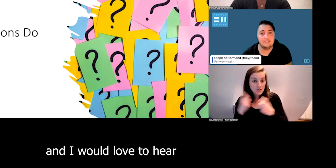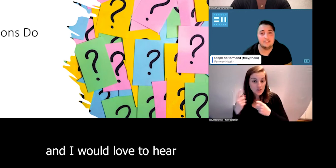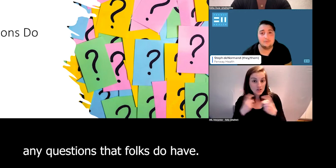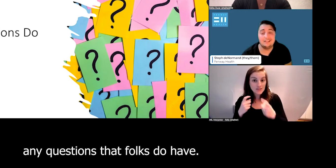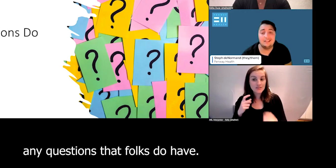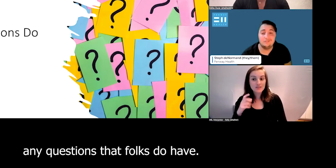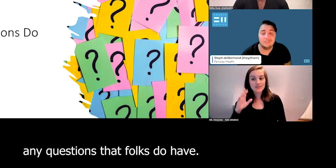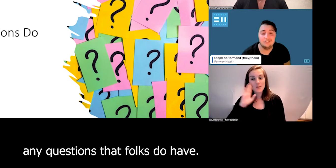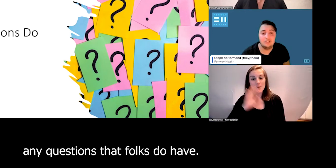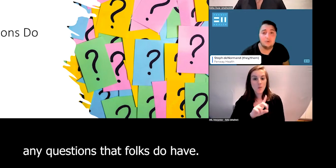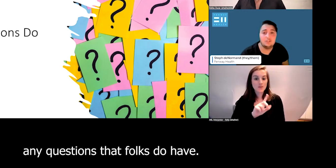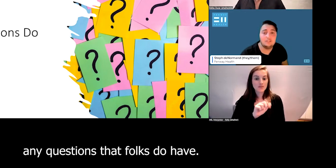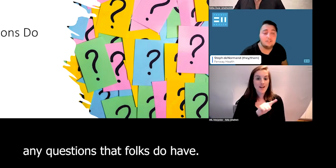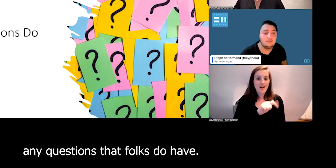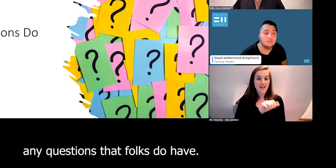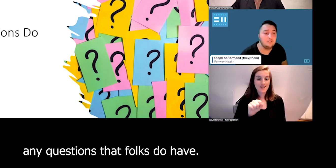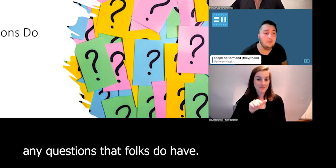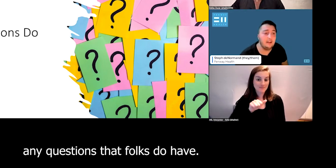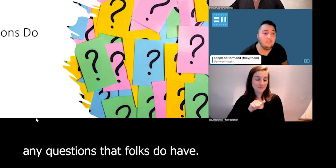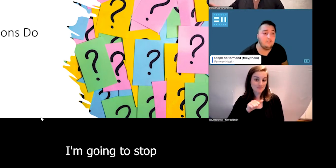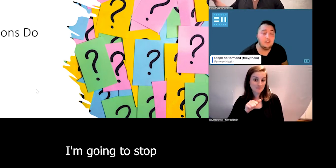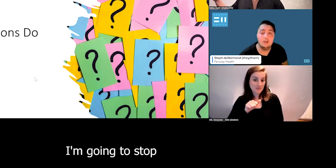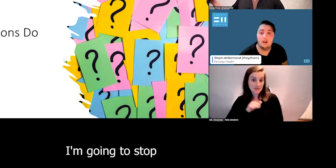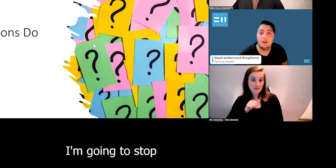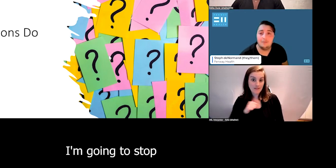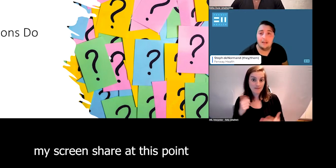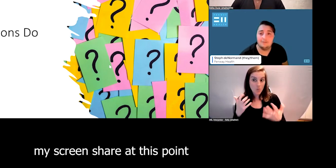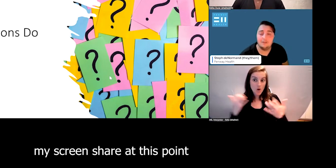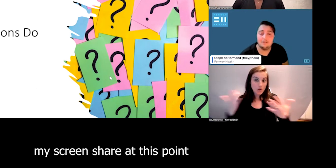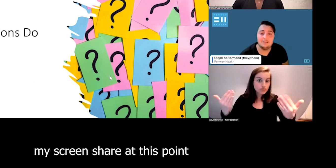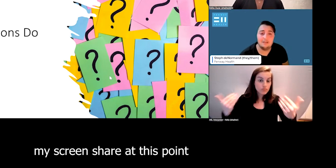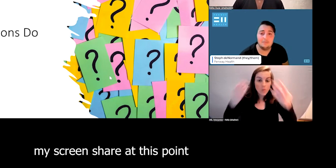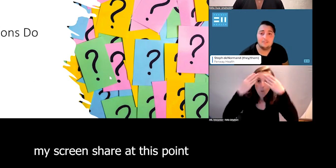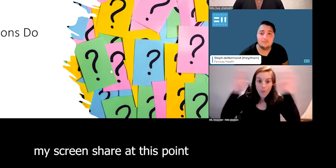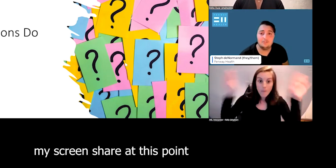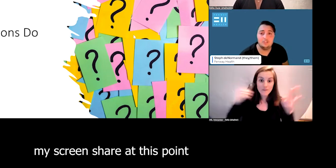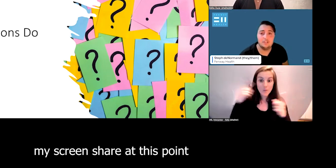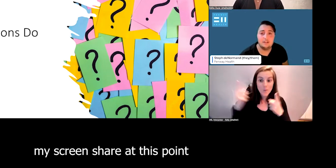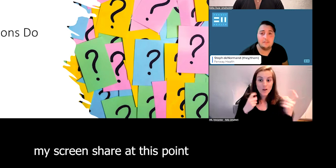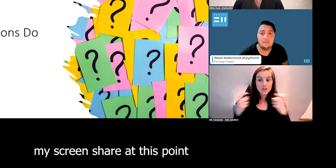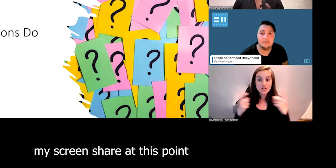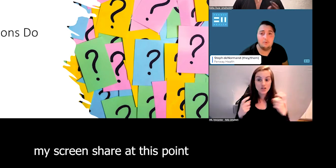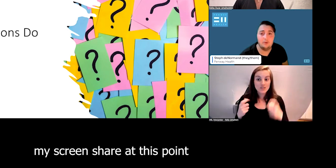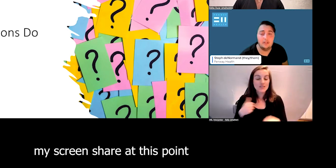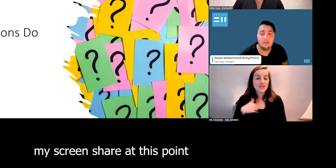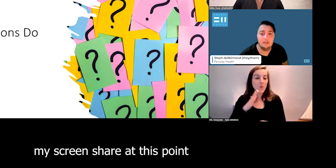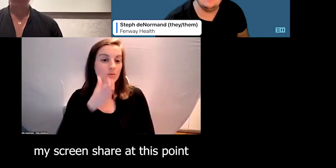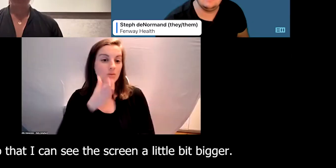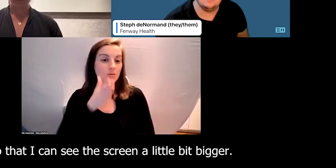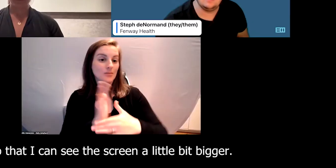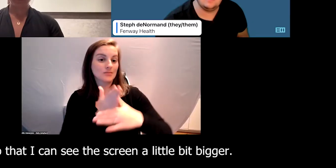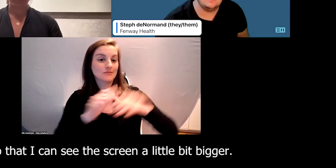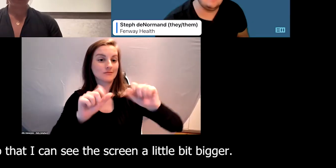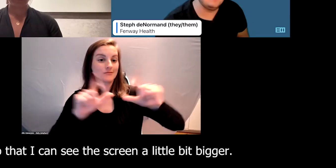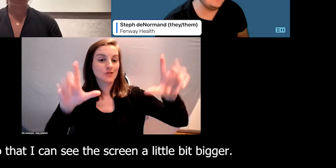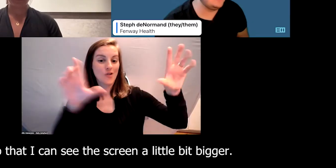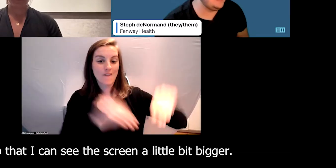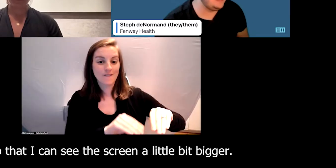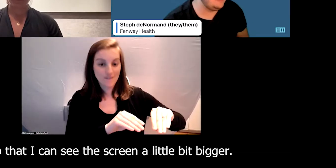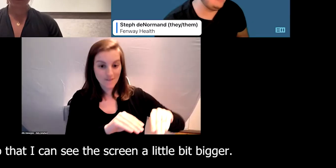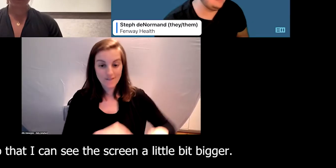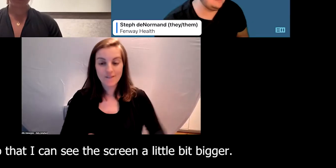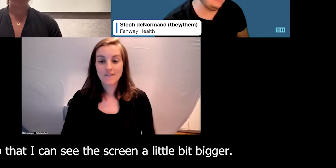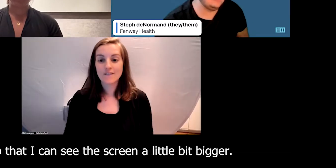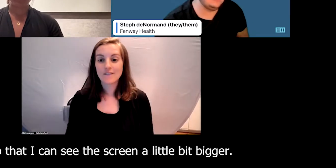that both Dallas and I would love to hear any questions that folks do have. I am going to stop my screen share at this point